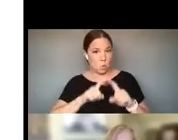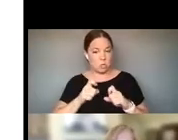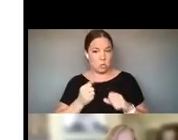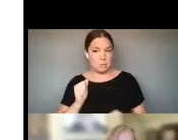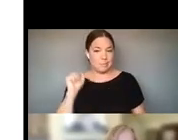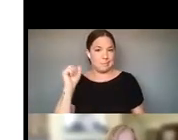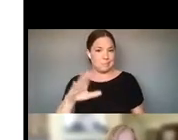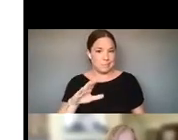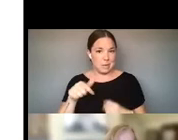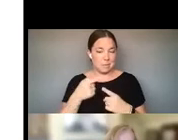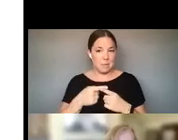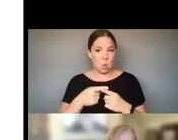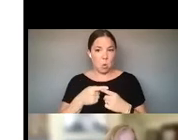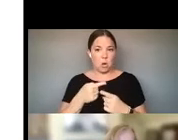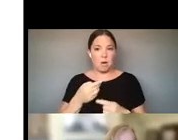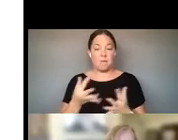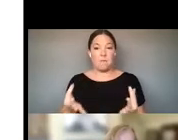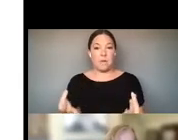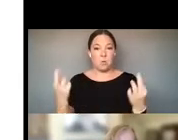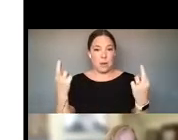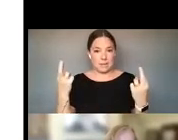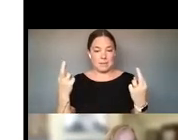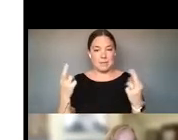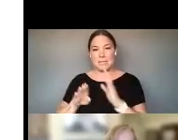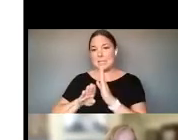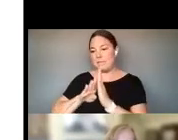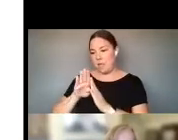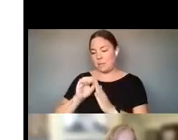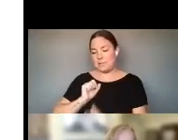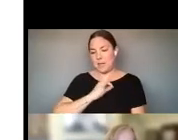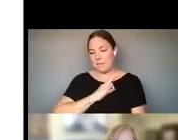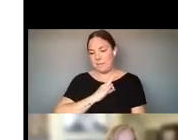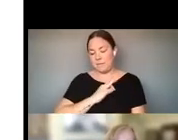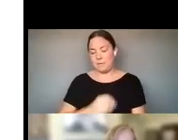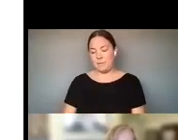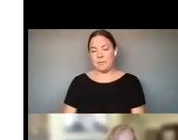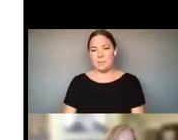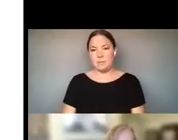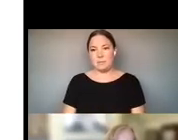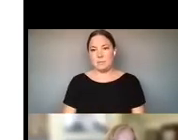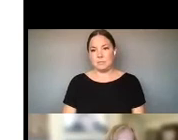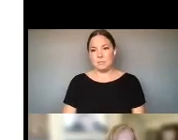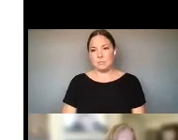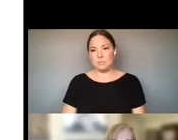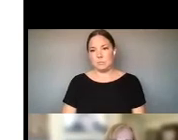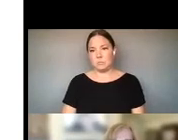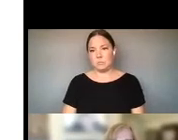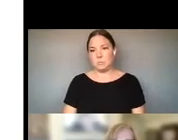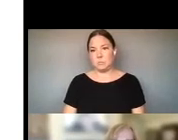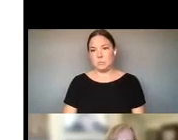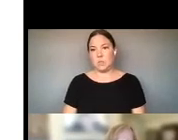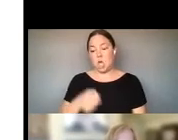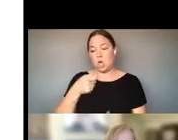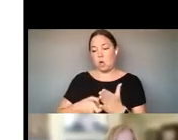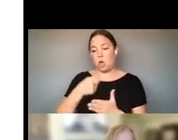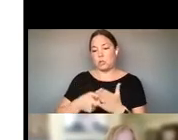about, um, fundraising or development staff, um, and costs for fundraising